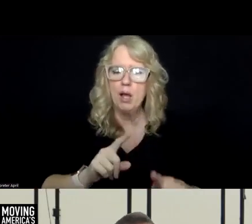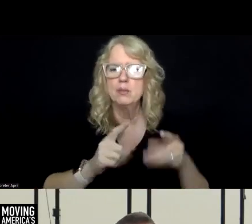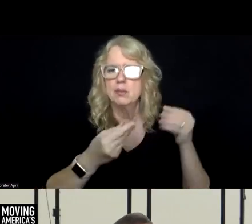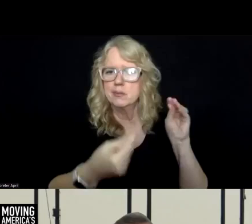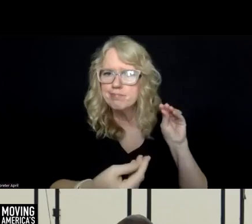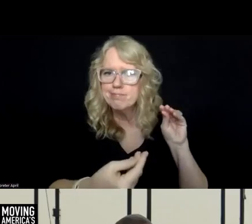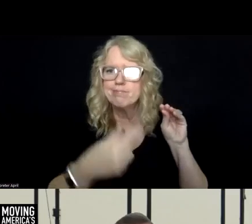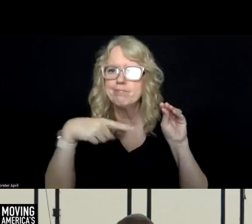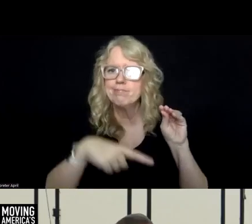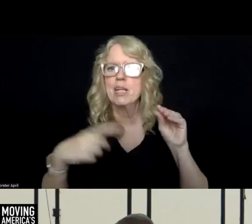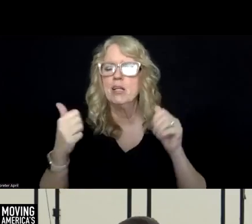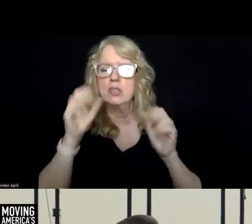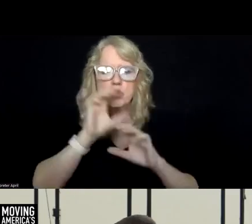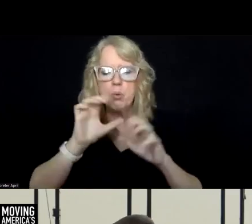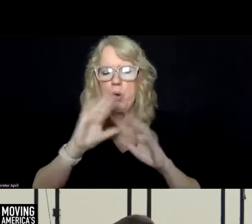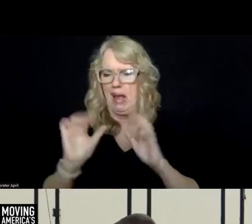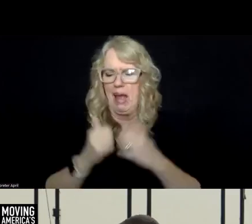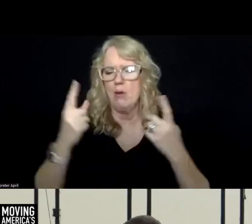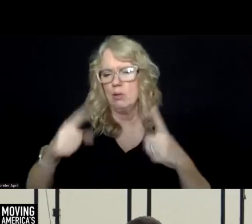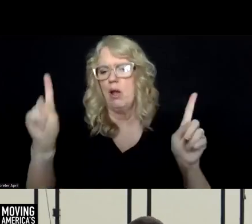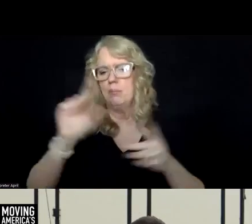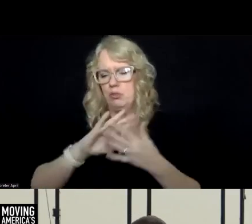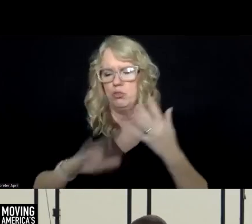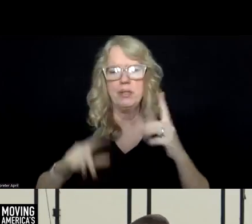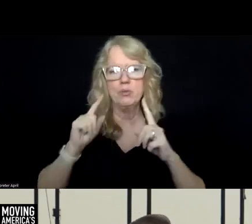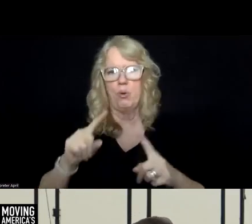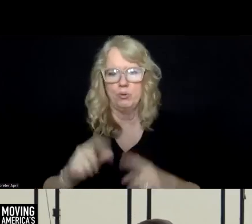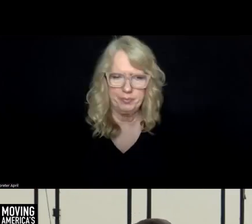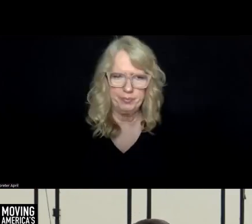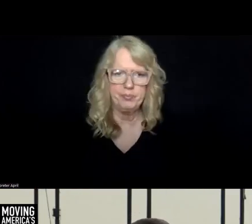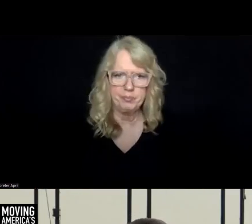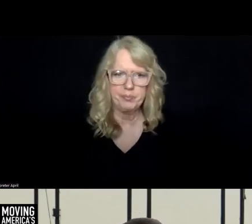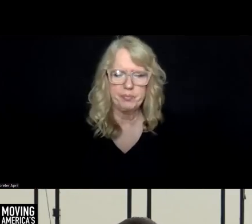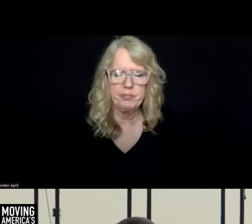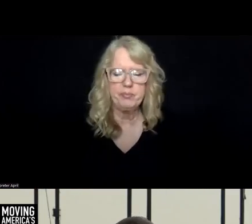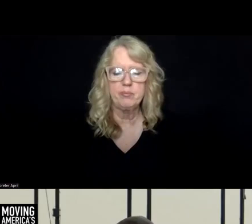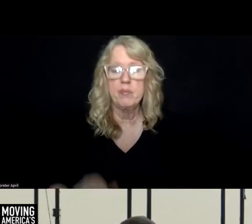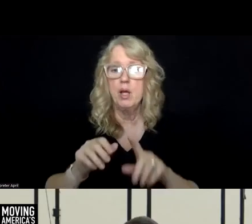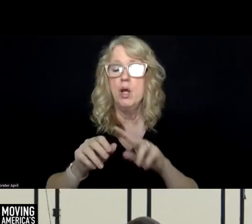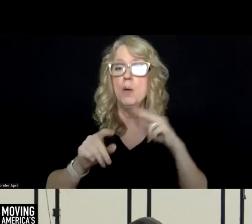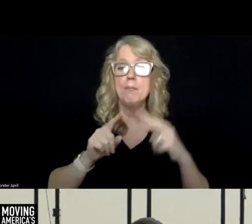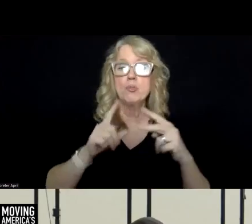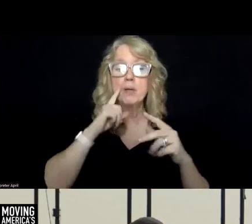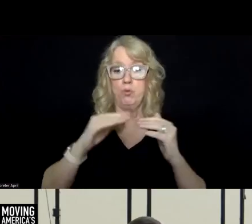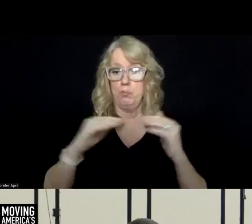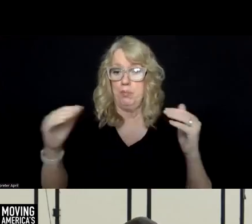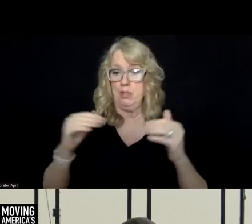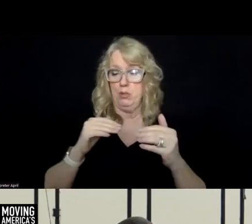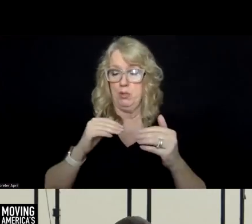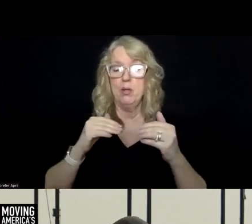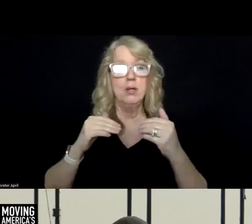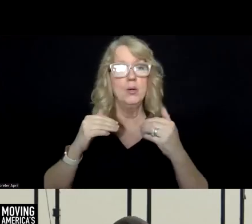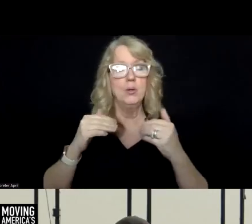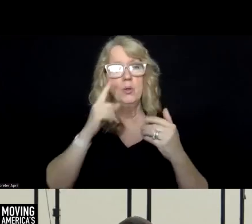to explore how they are accomplishing some of these goals. So from the peer perspective, it's really